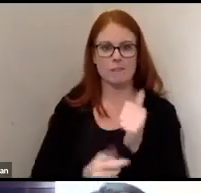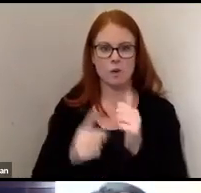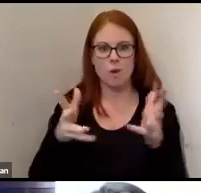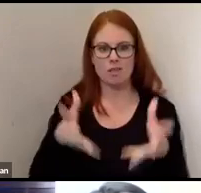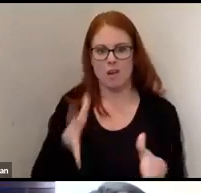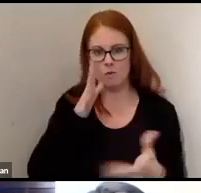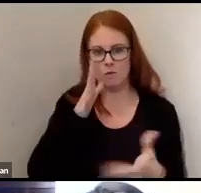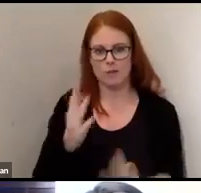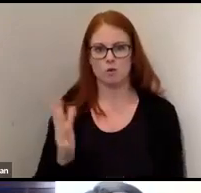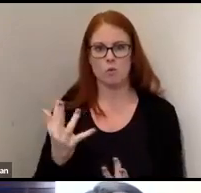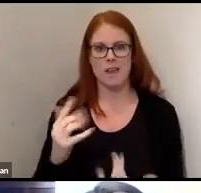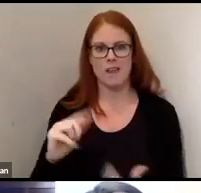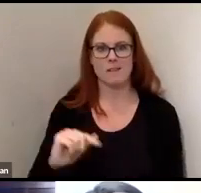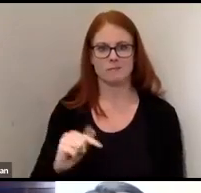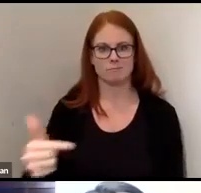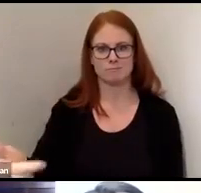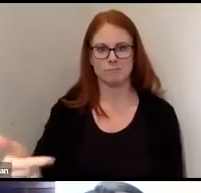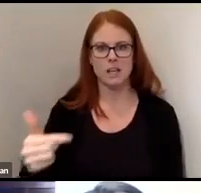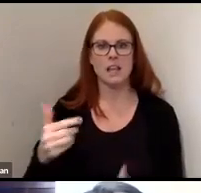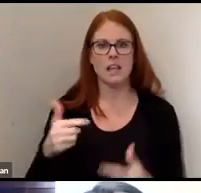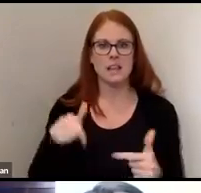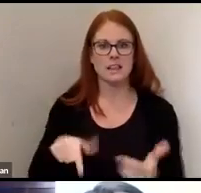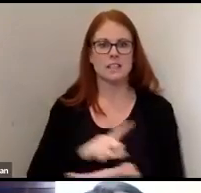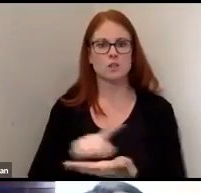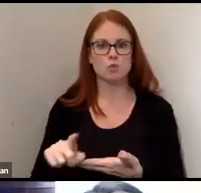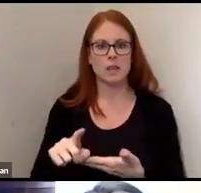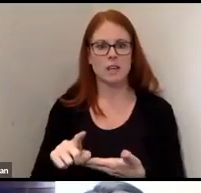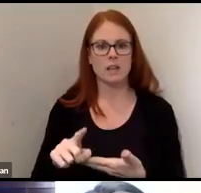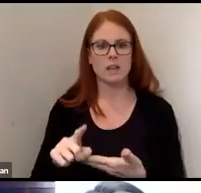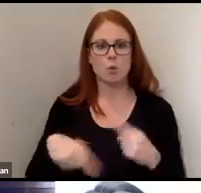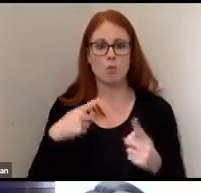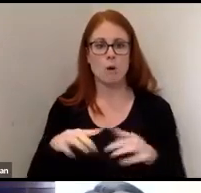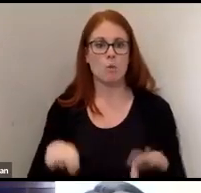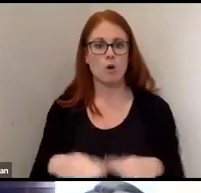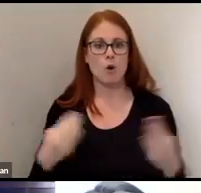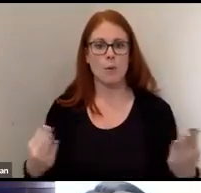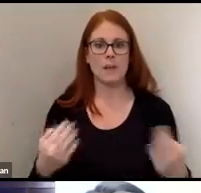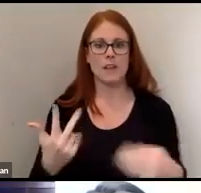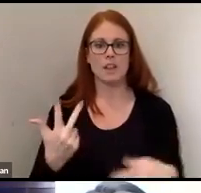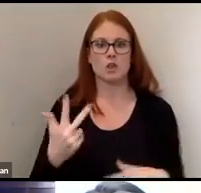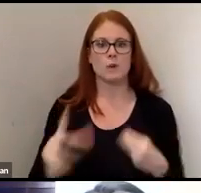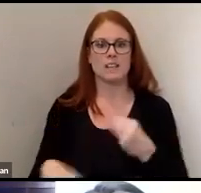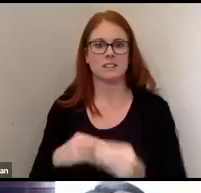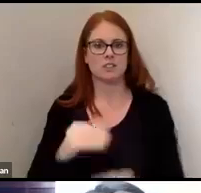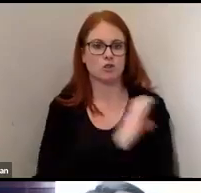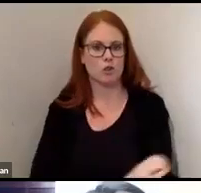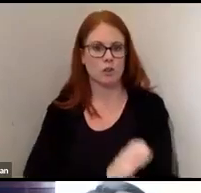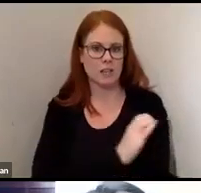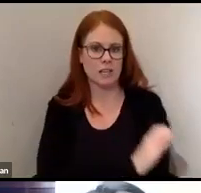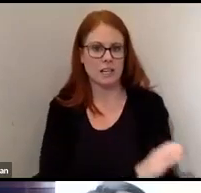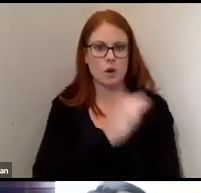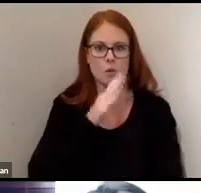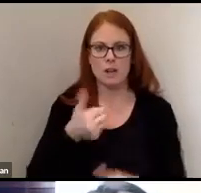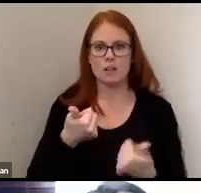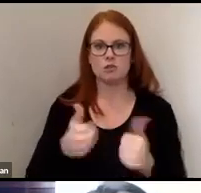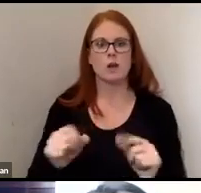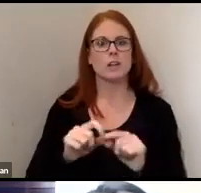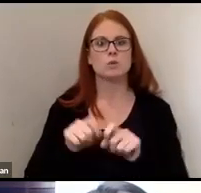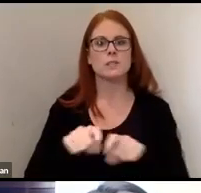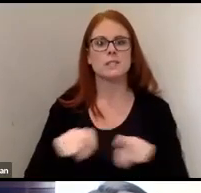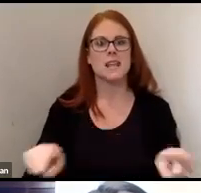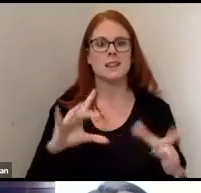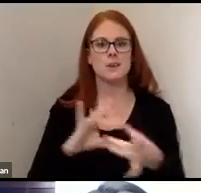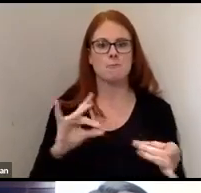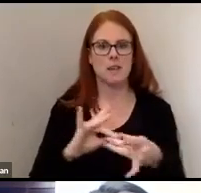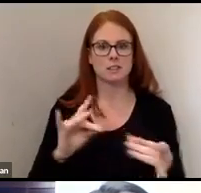wait their turn. This week, for when we open up those three additional clinics, we literally send that message to everyone that was due